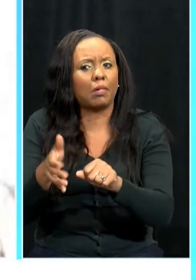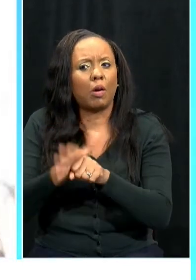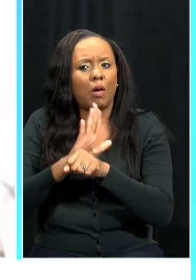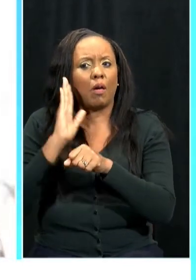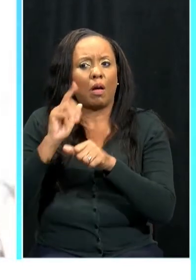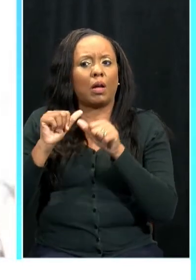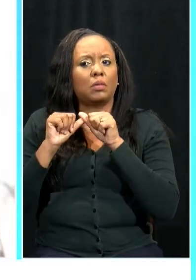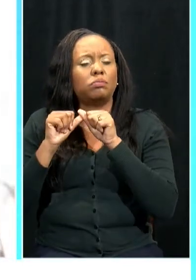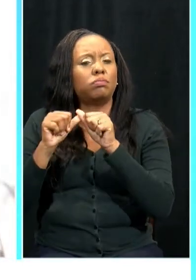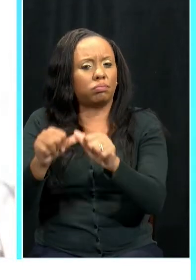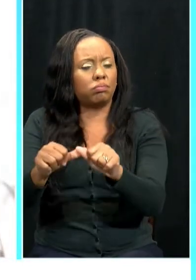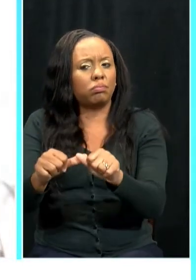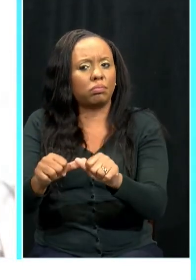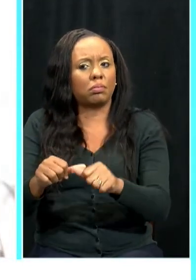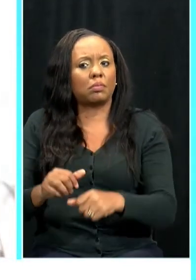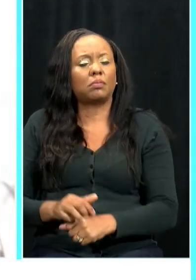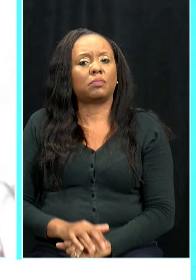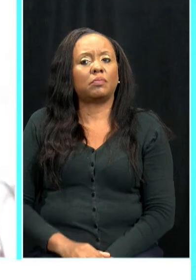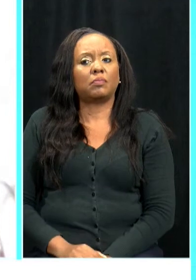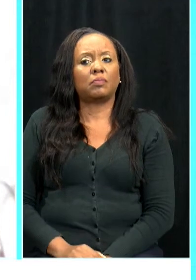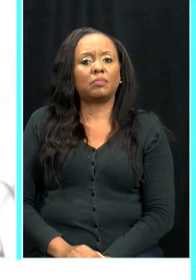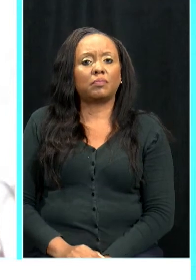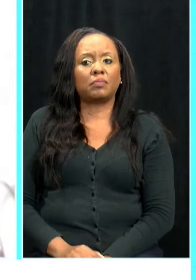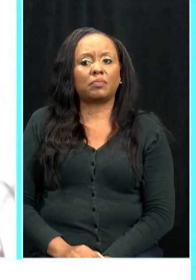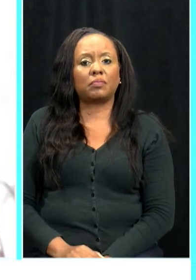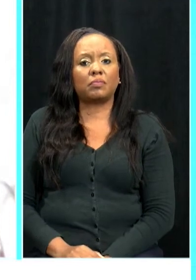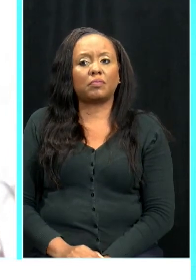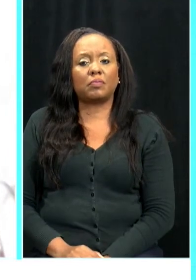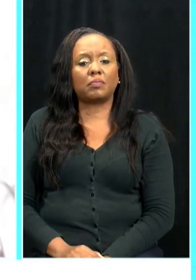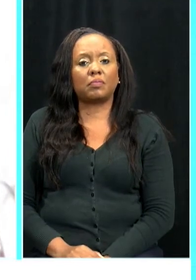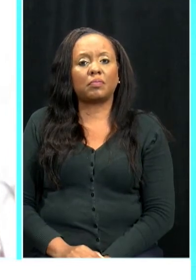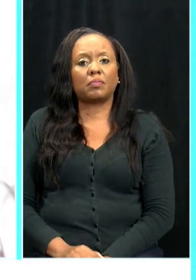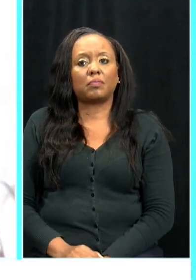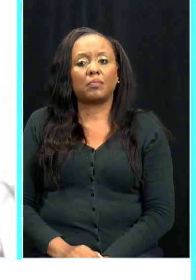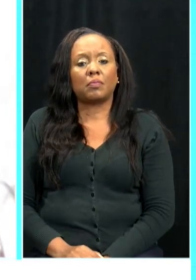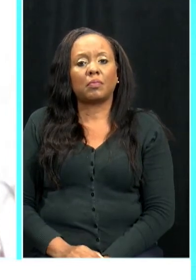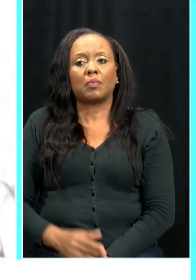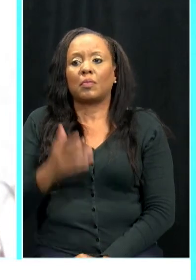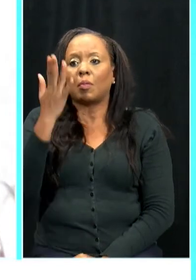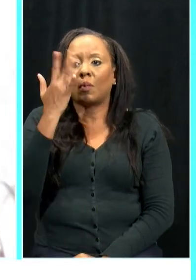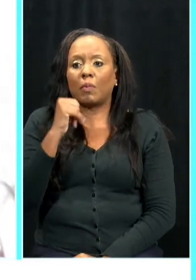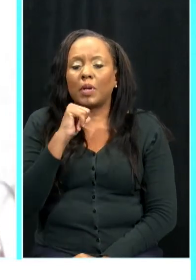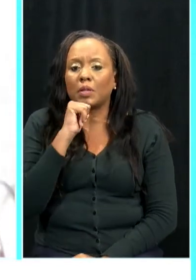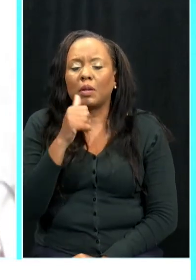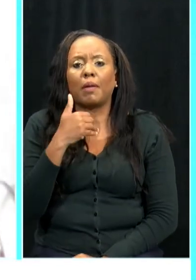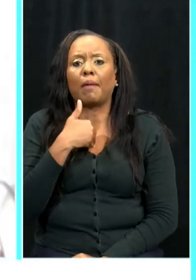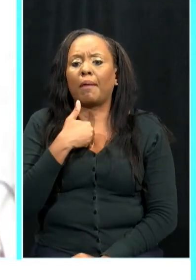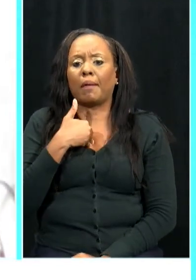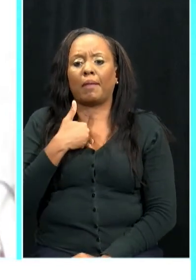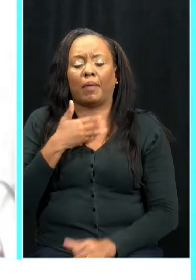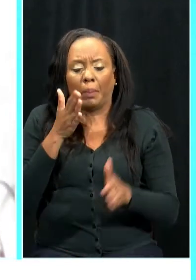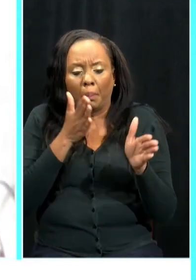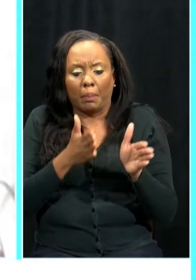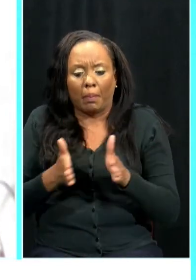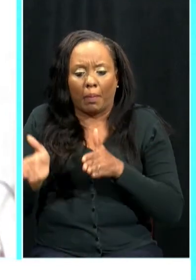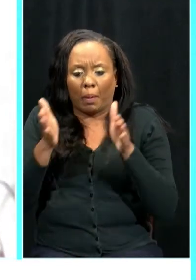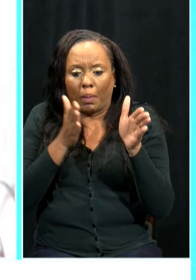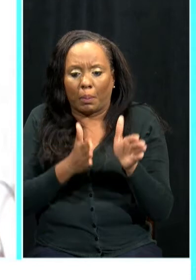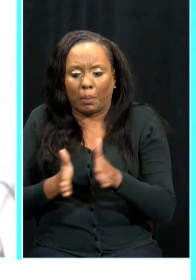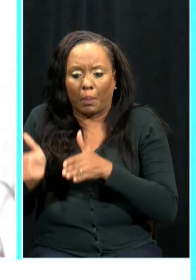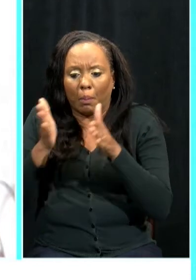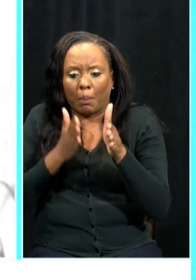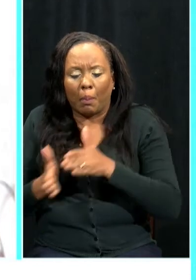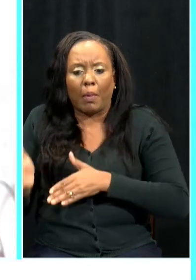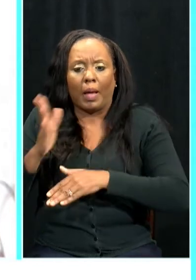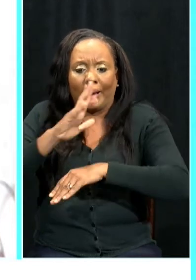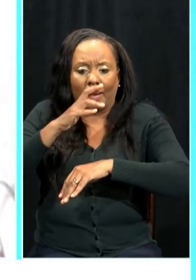for the foreseeable future, why did we not frame an election and take the time to put things in place so